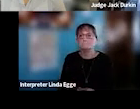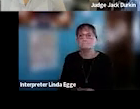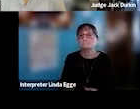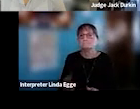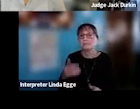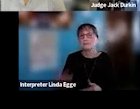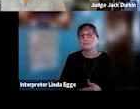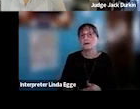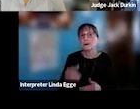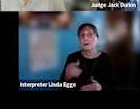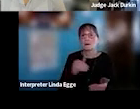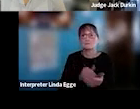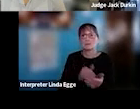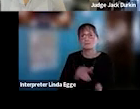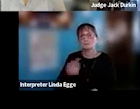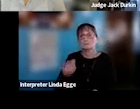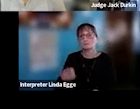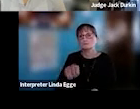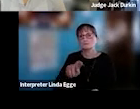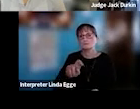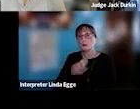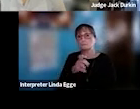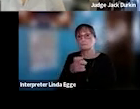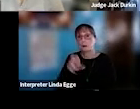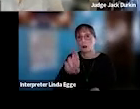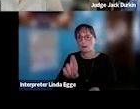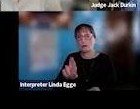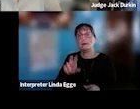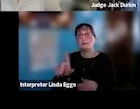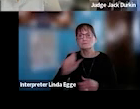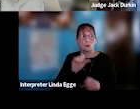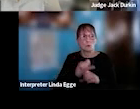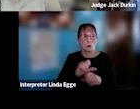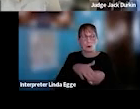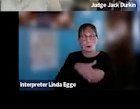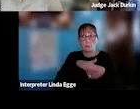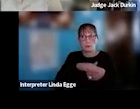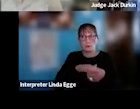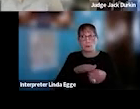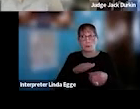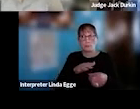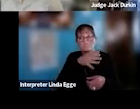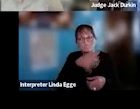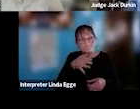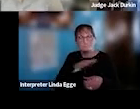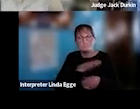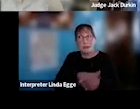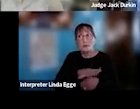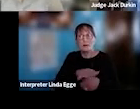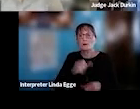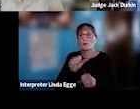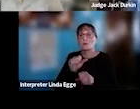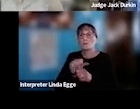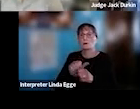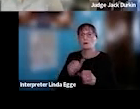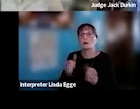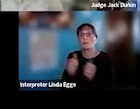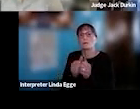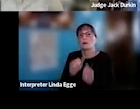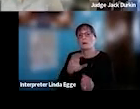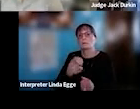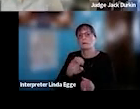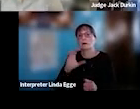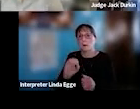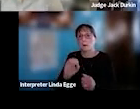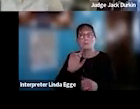Dr. Troxler, from your perspective, working in rural areas, working with judges through the ECHO project, any suggestions you